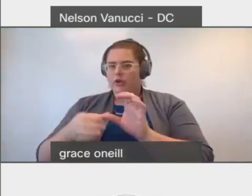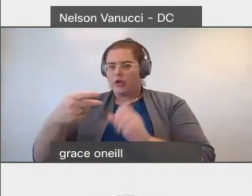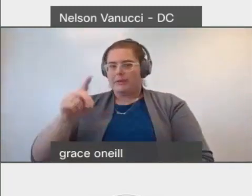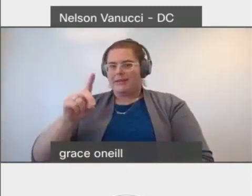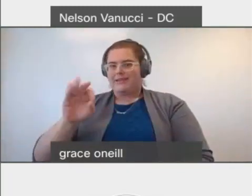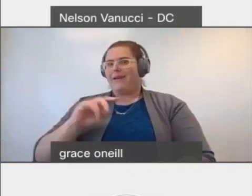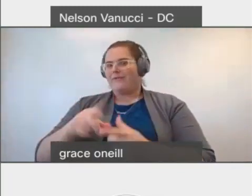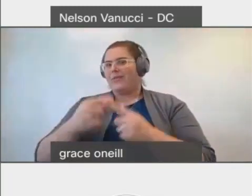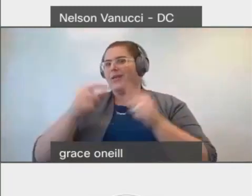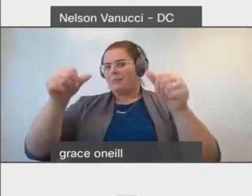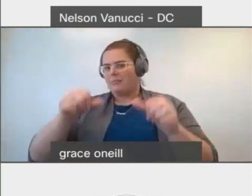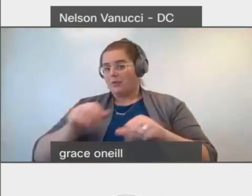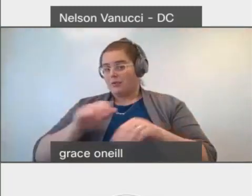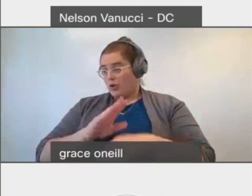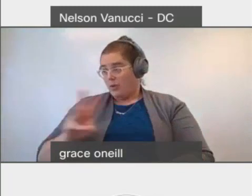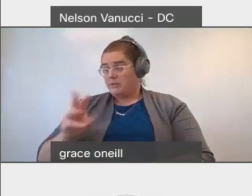data.